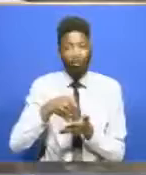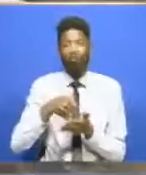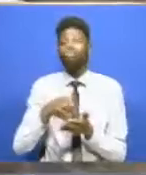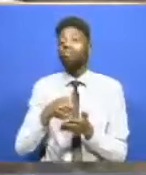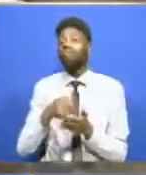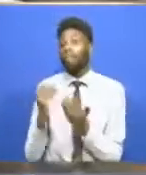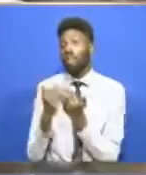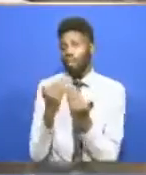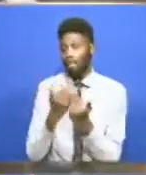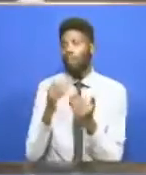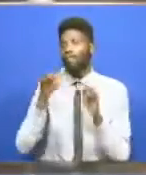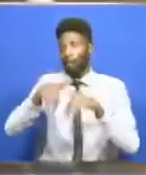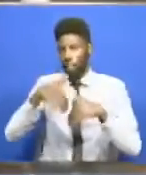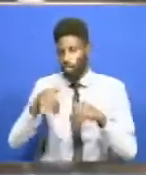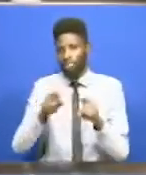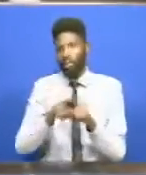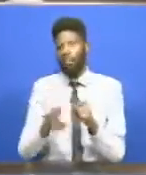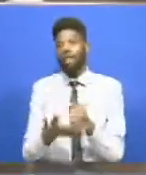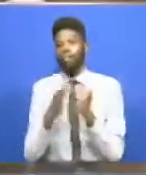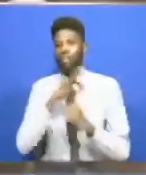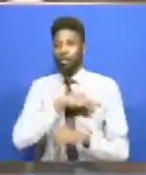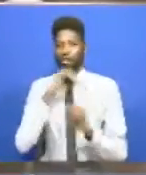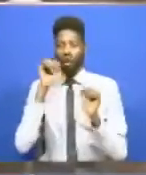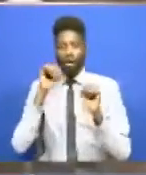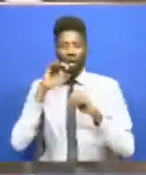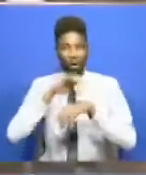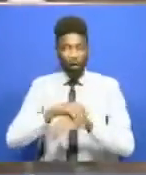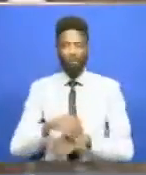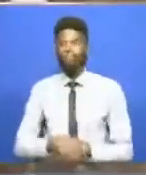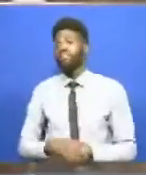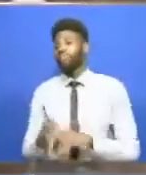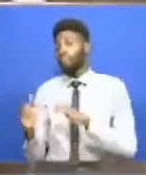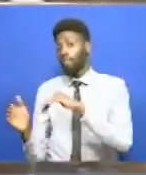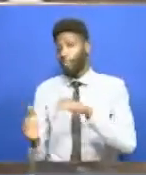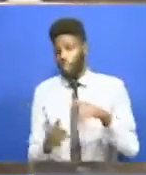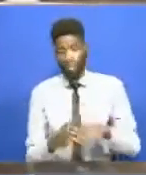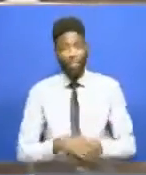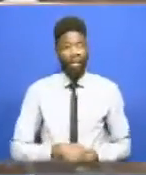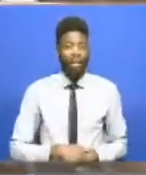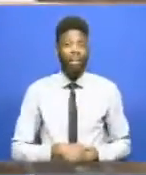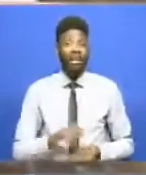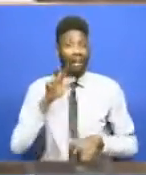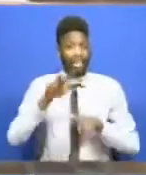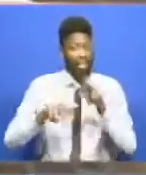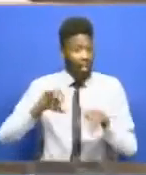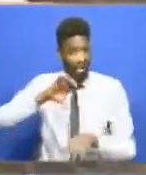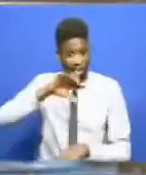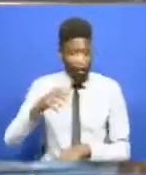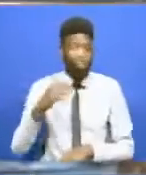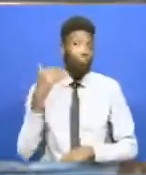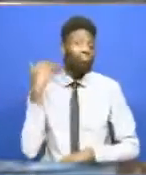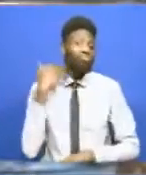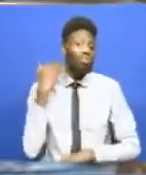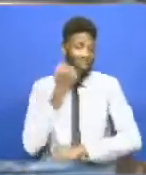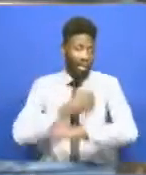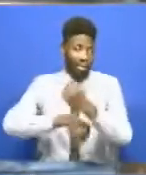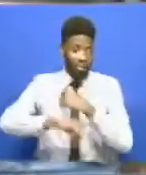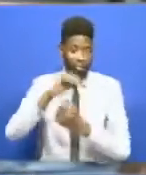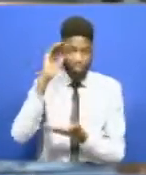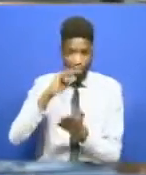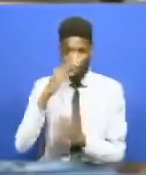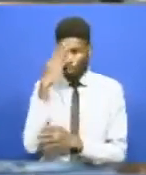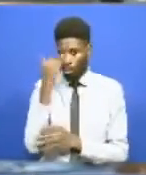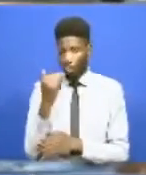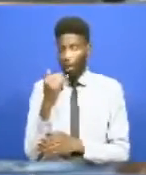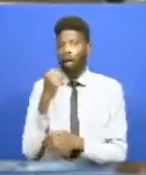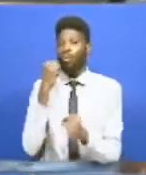livelihood. In Kirinyaga County, cases of insecurity have reportedly reduced courtesy of the Kazi Mtaani program that has seen